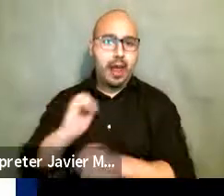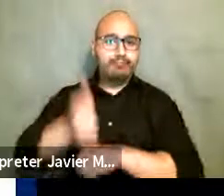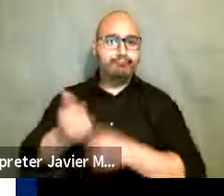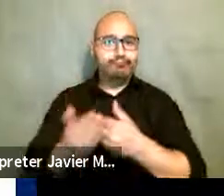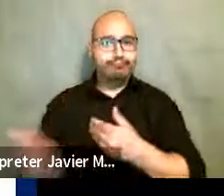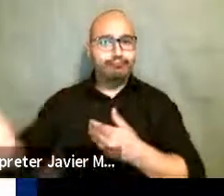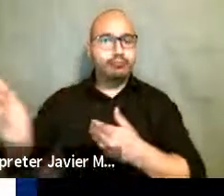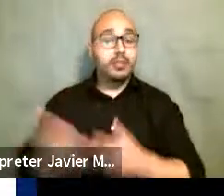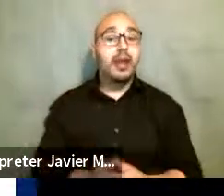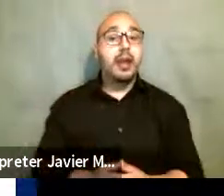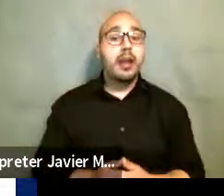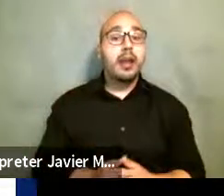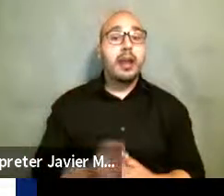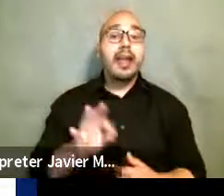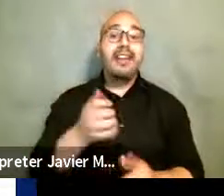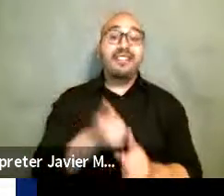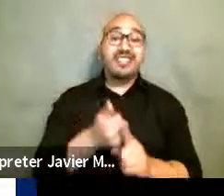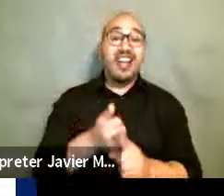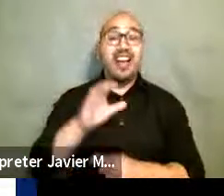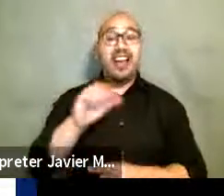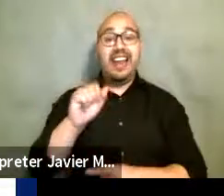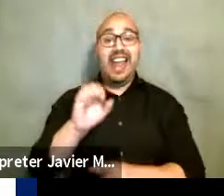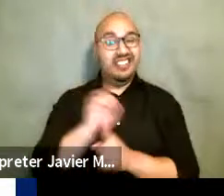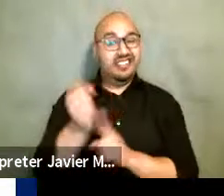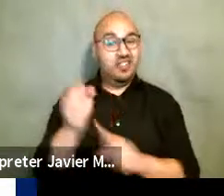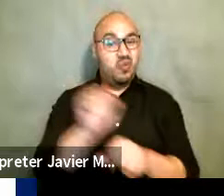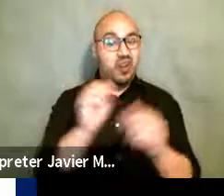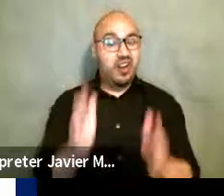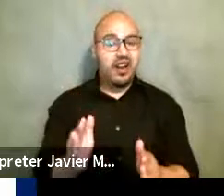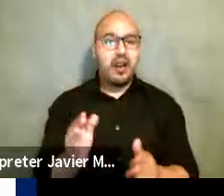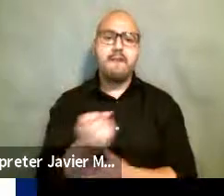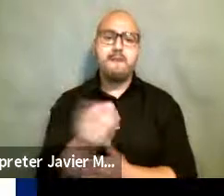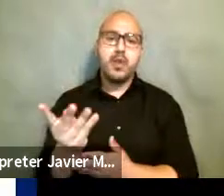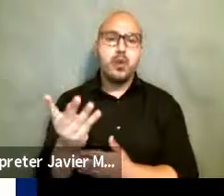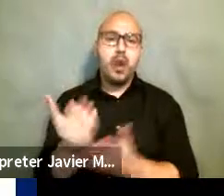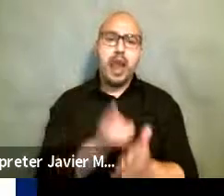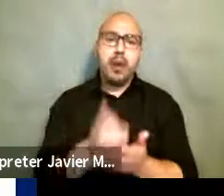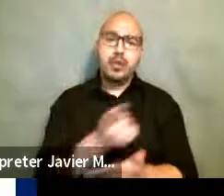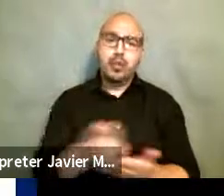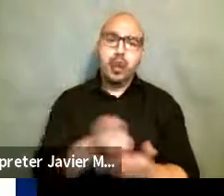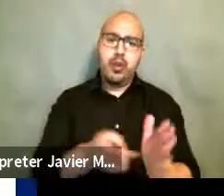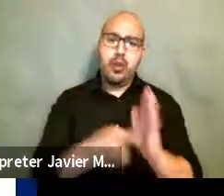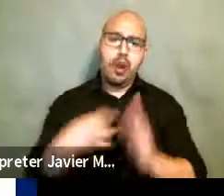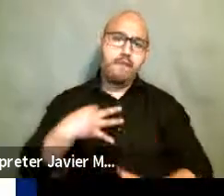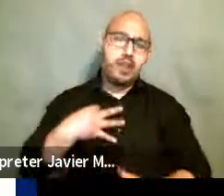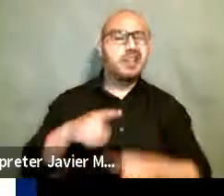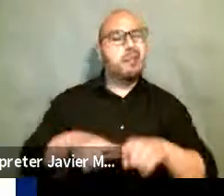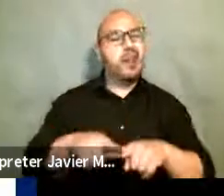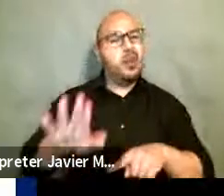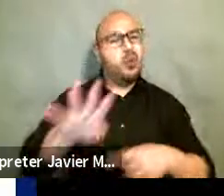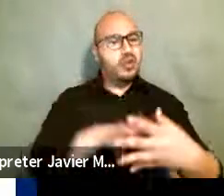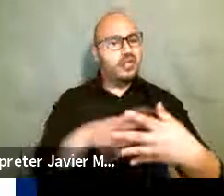And if you work as a caseworker for us, it's a few hours a week. It's depending on the schedule you'd like to